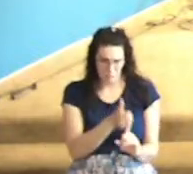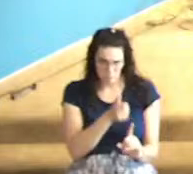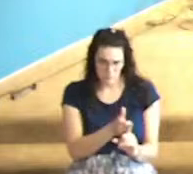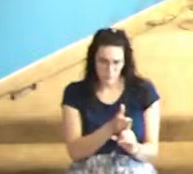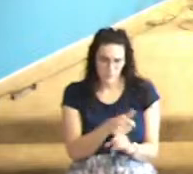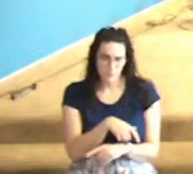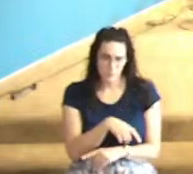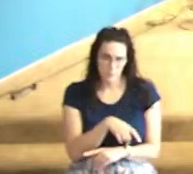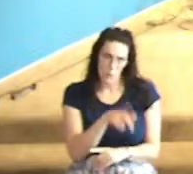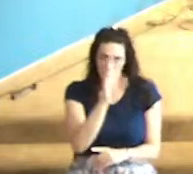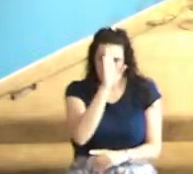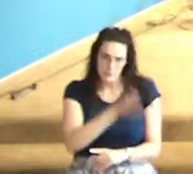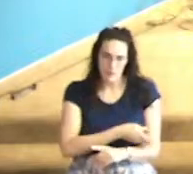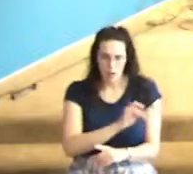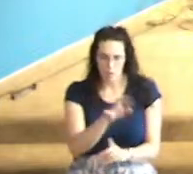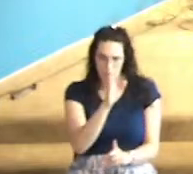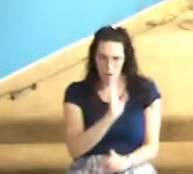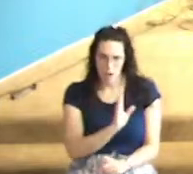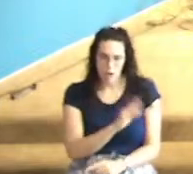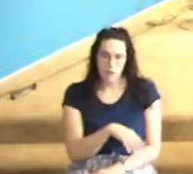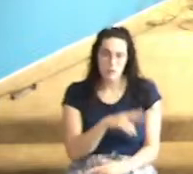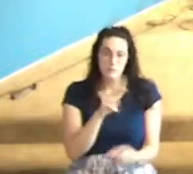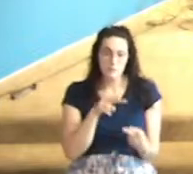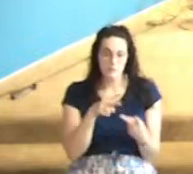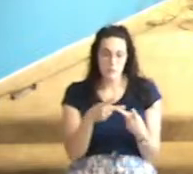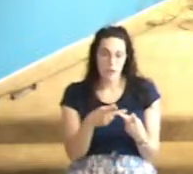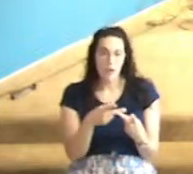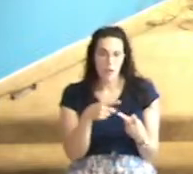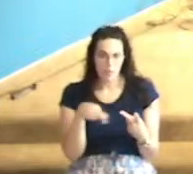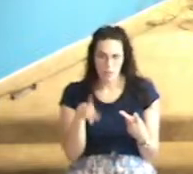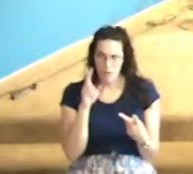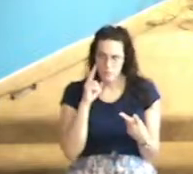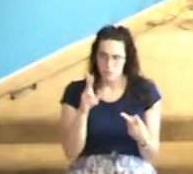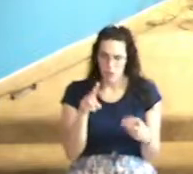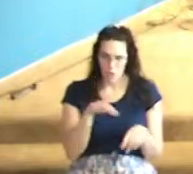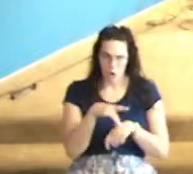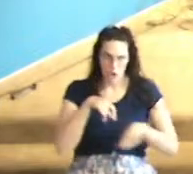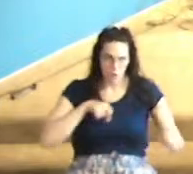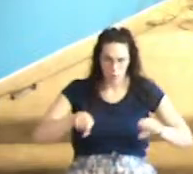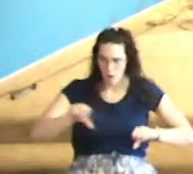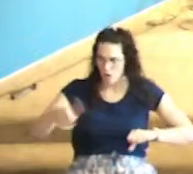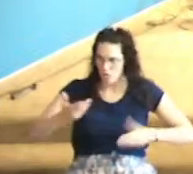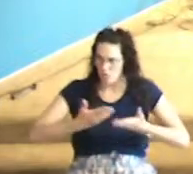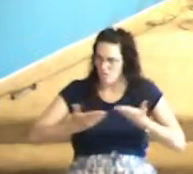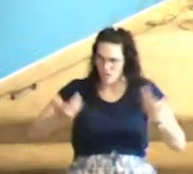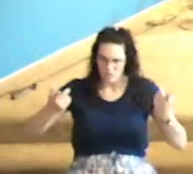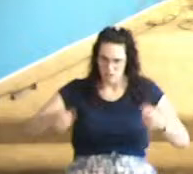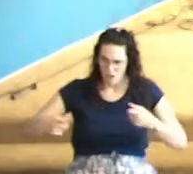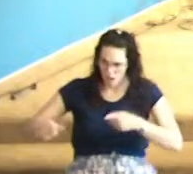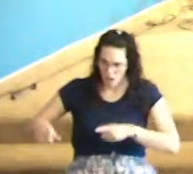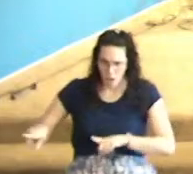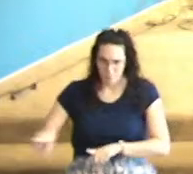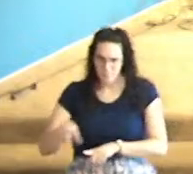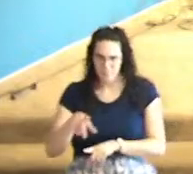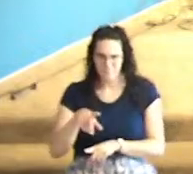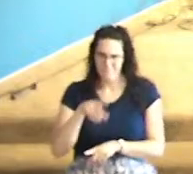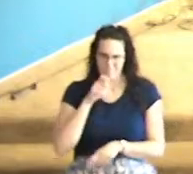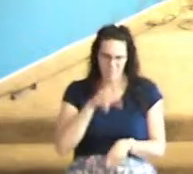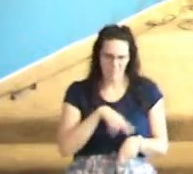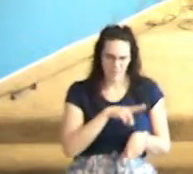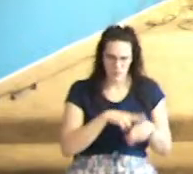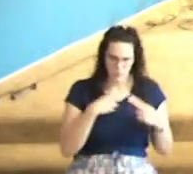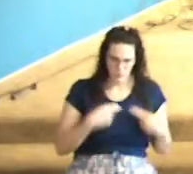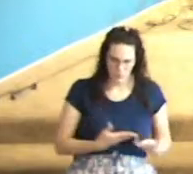the Son of God. And second, they witnessed the earthquake and other supernatural phenomena that occurred immediately following Jesus'